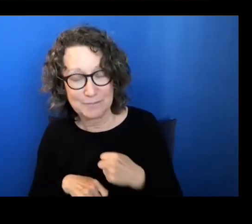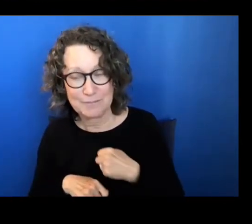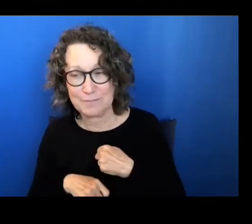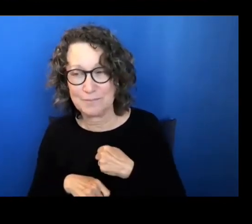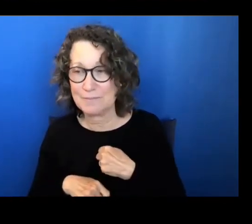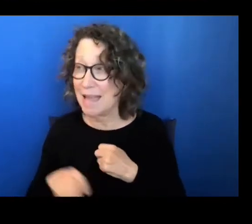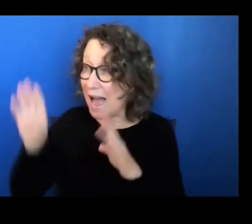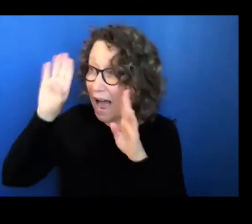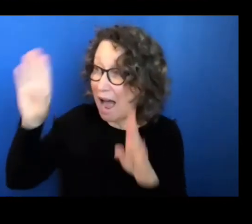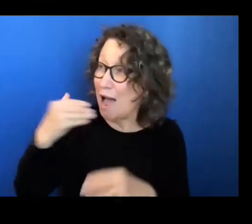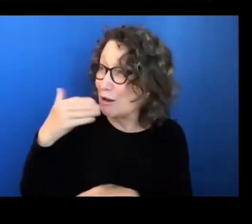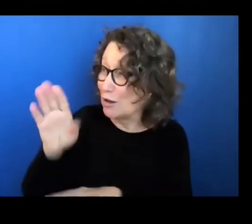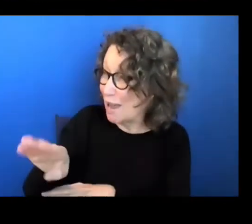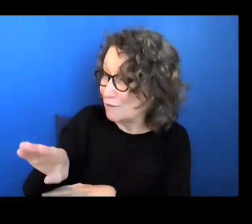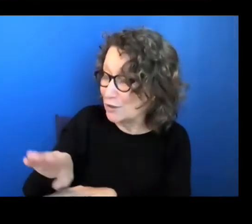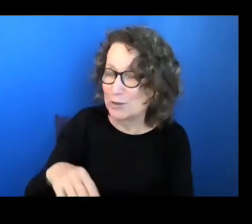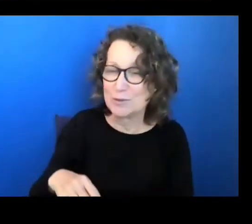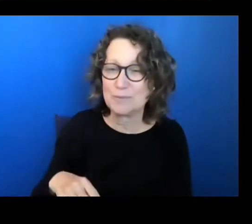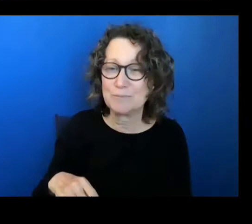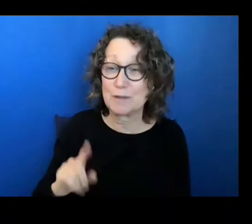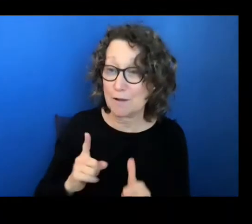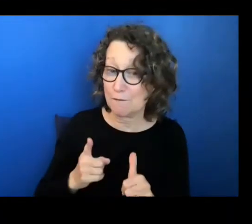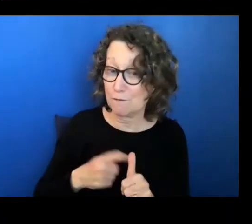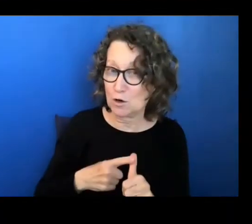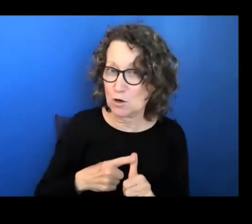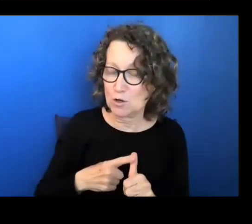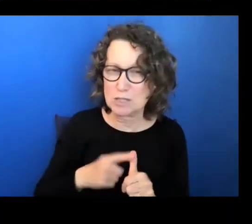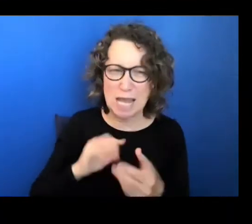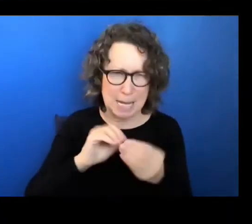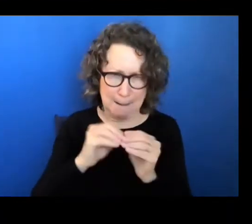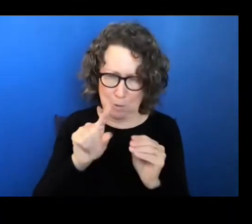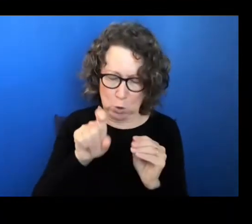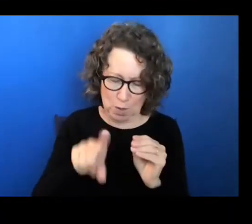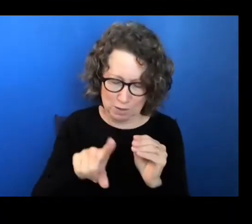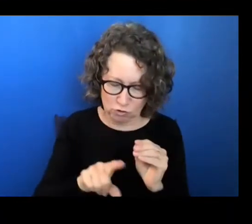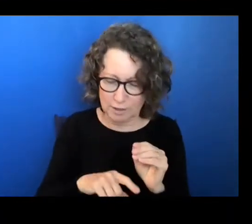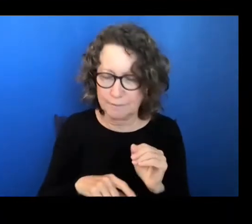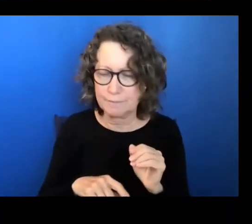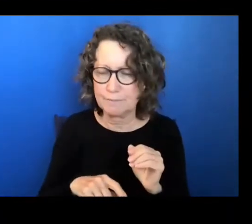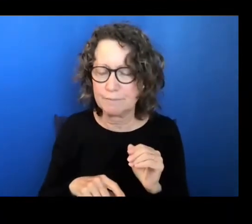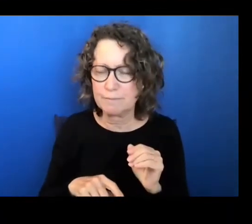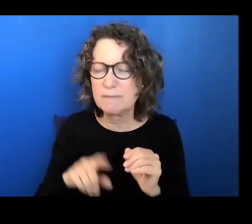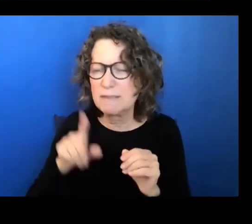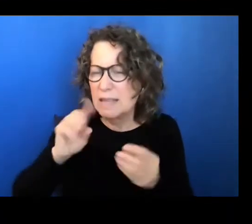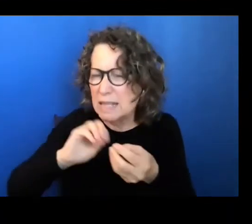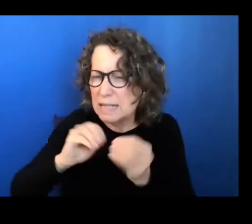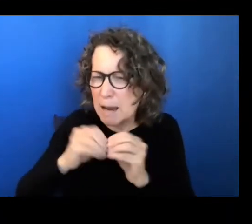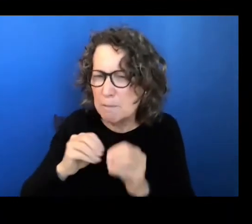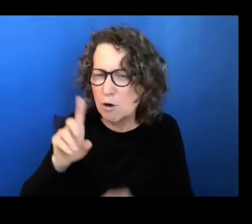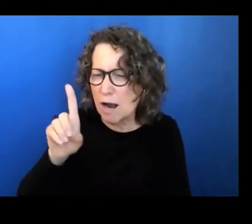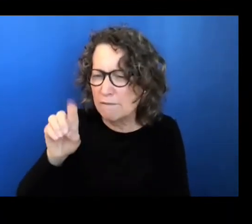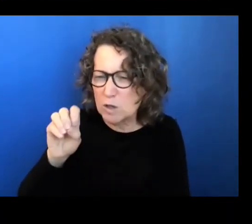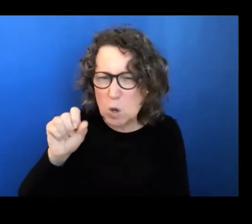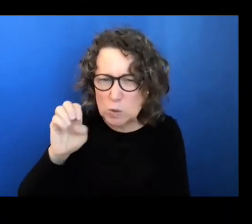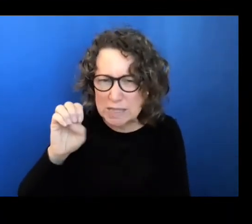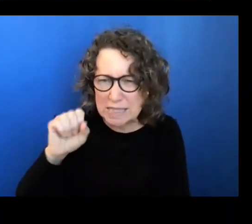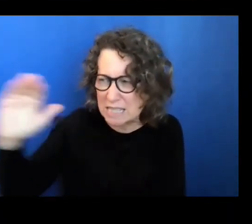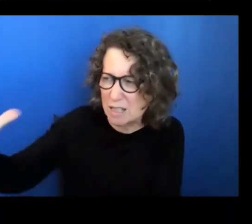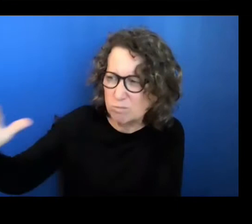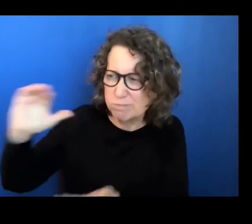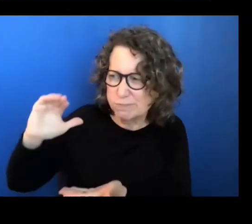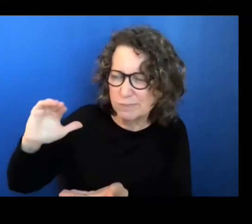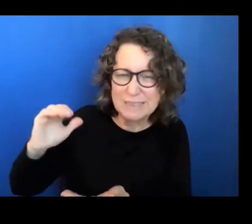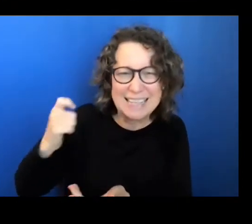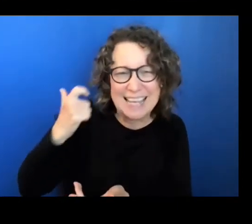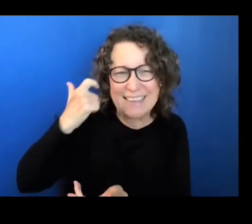Hi there, good afternoon. So first I just have a numbers question. What was the number of doses that the county received in the most